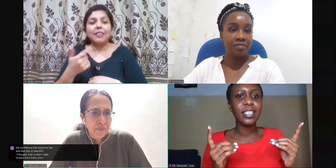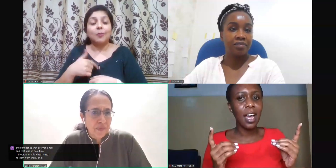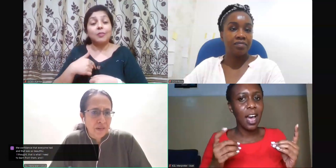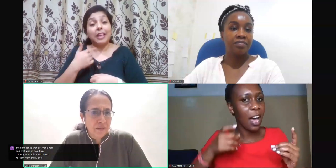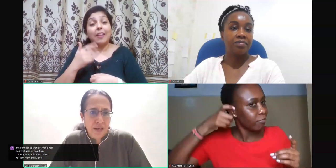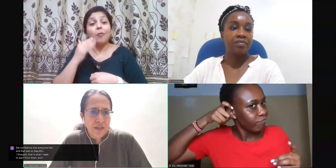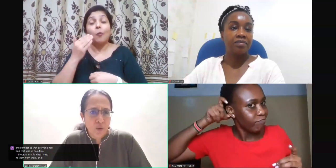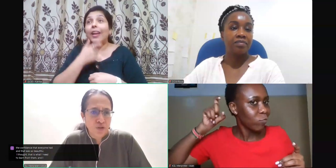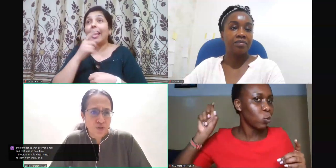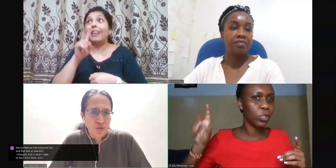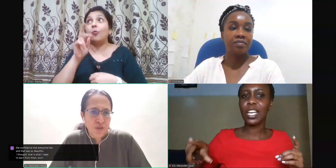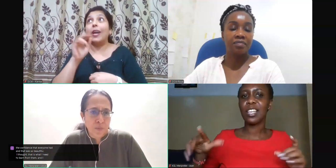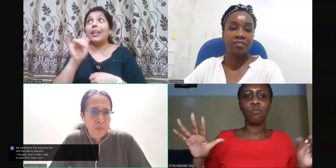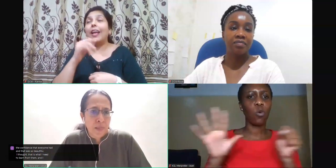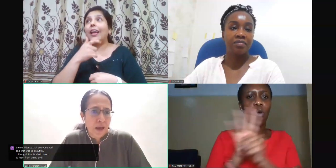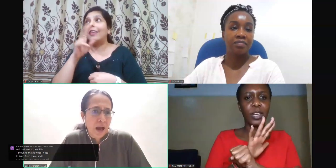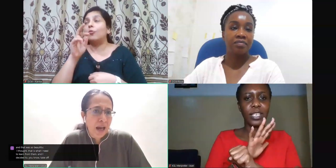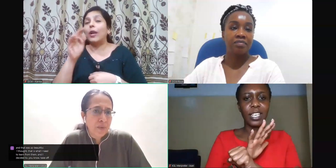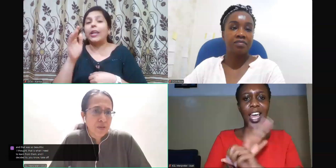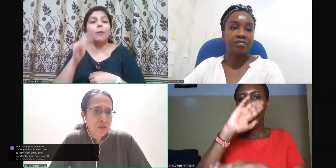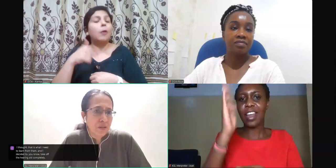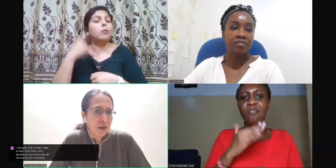completely. And I didn't want to use it.